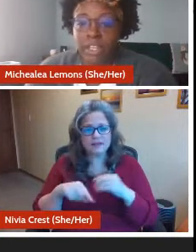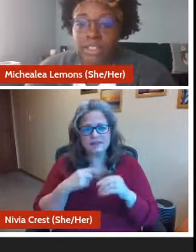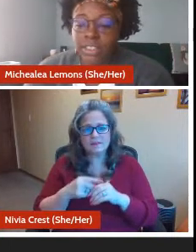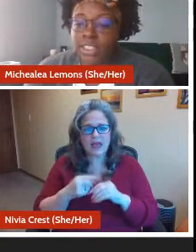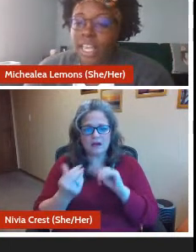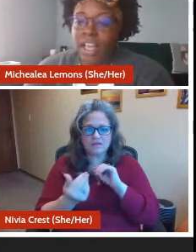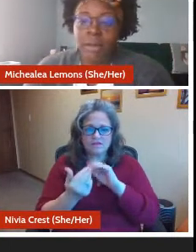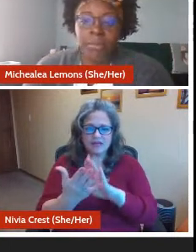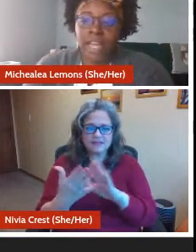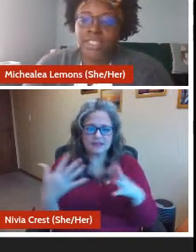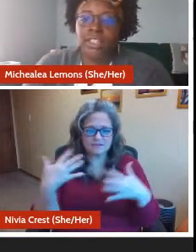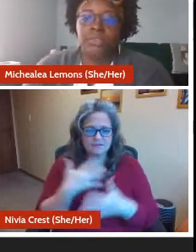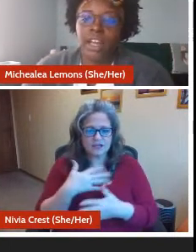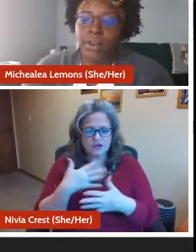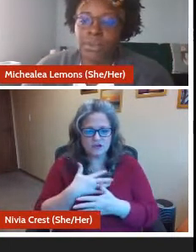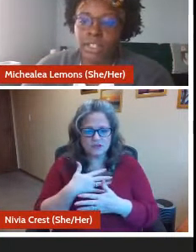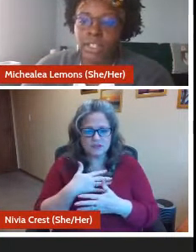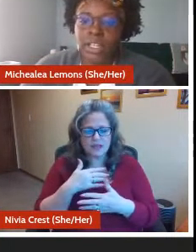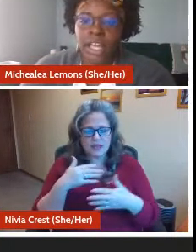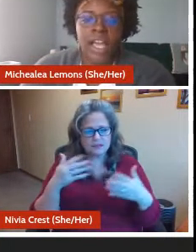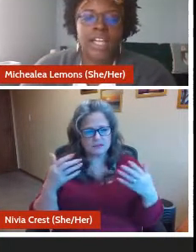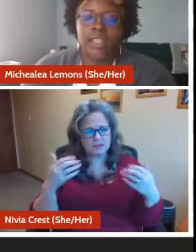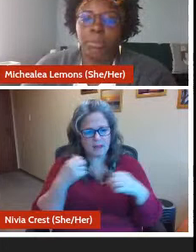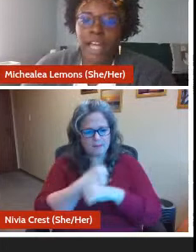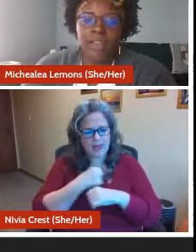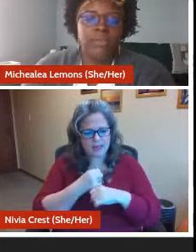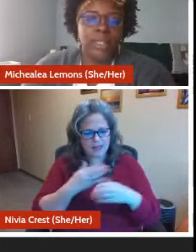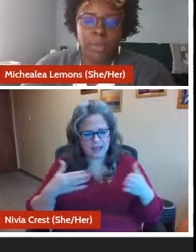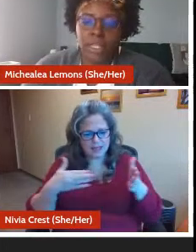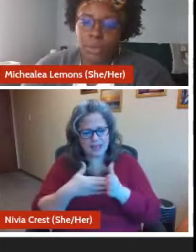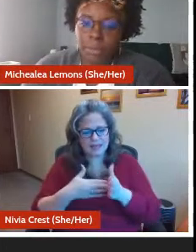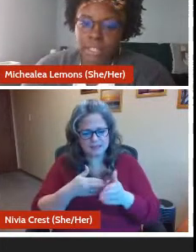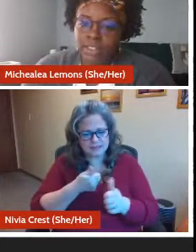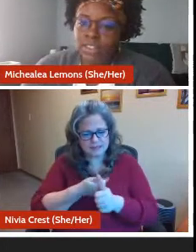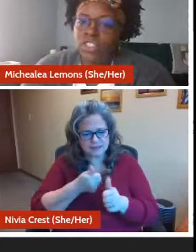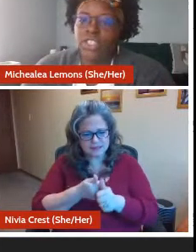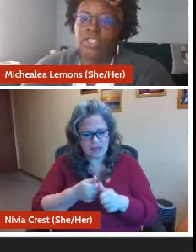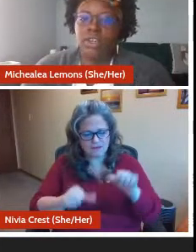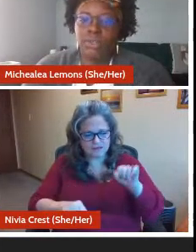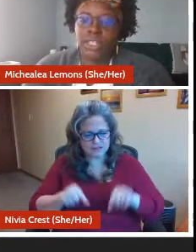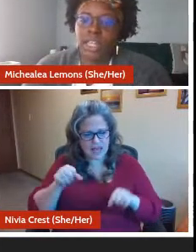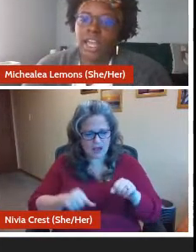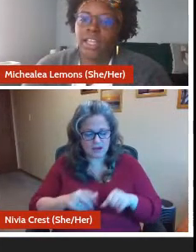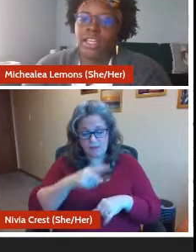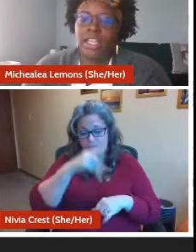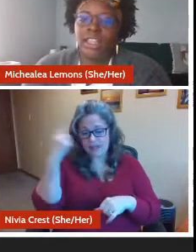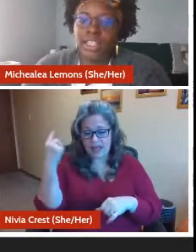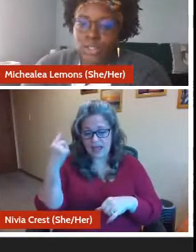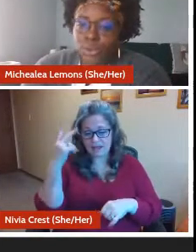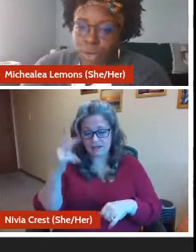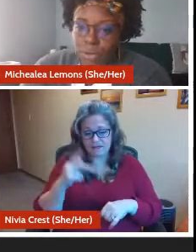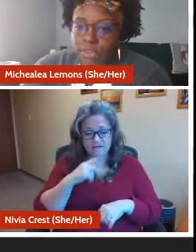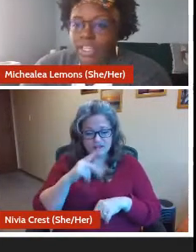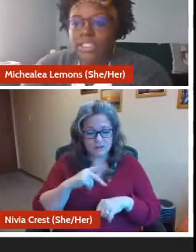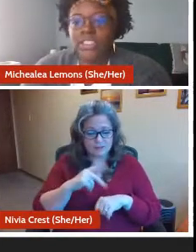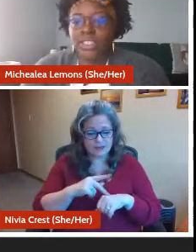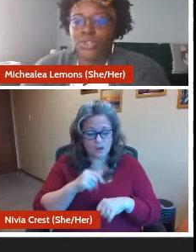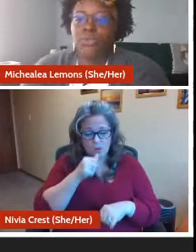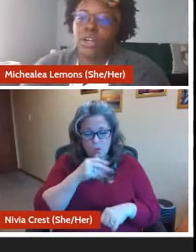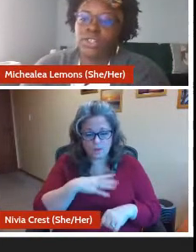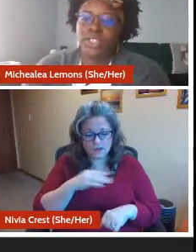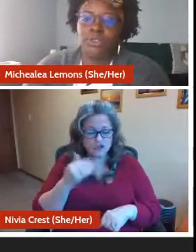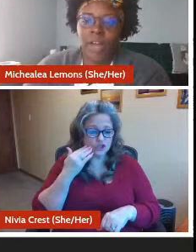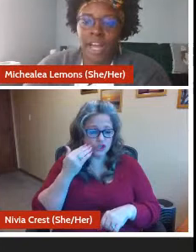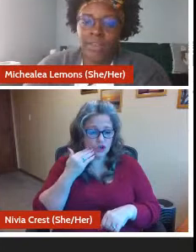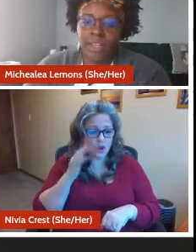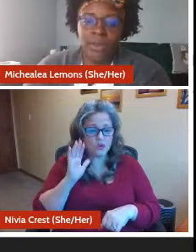facing her fears and combating self-doubt. As a Black Filipina woman, she notes that this growth is